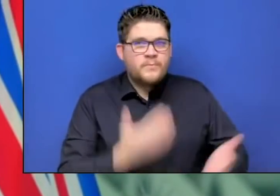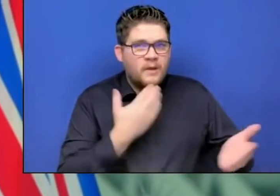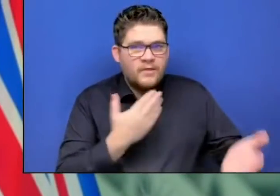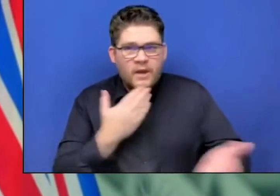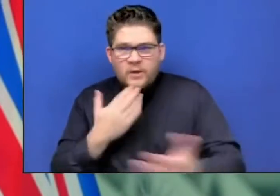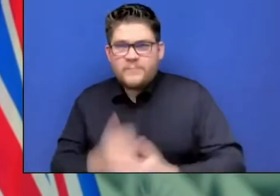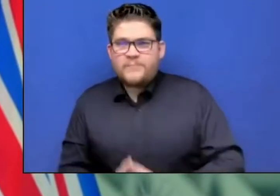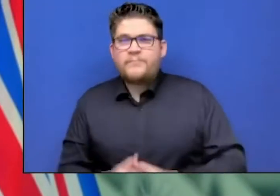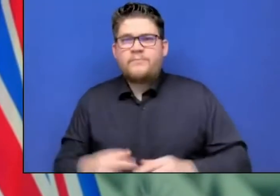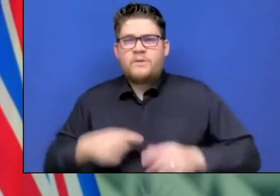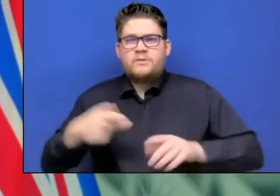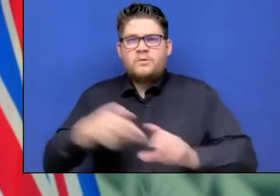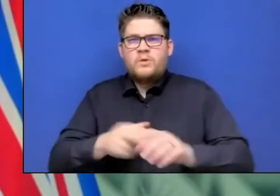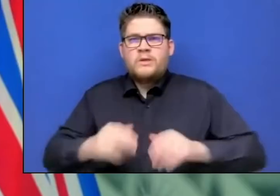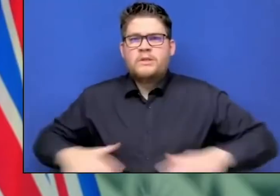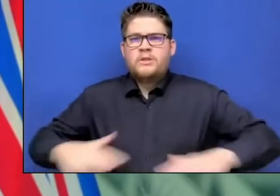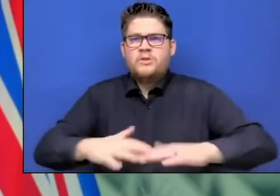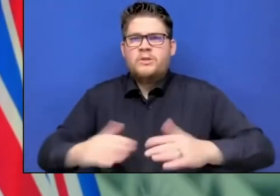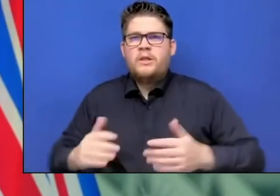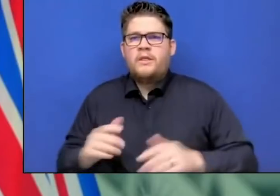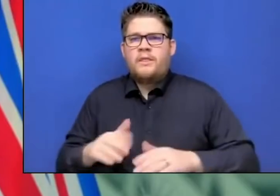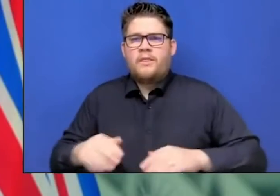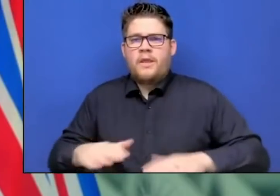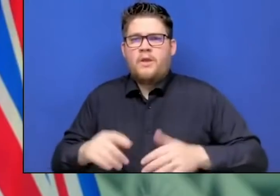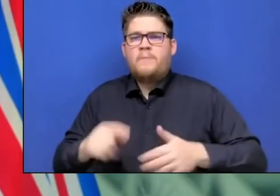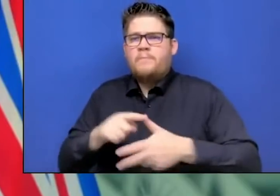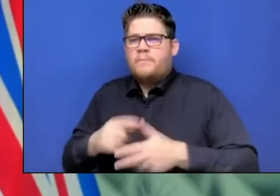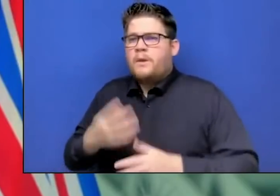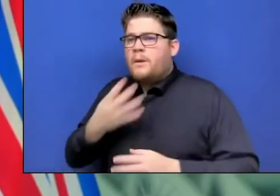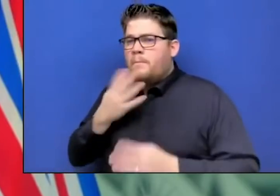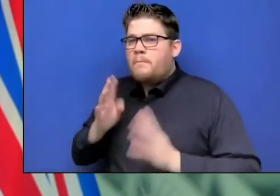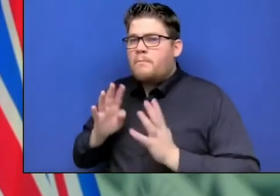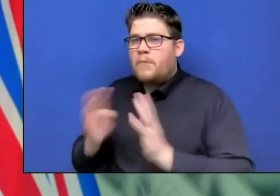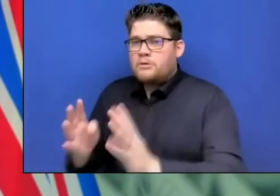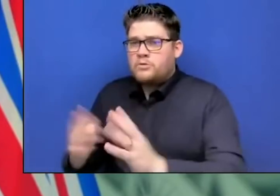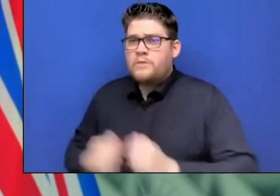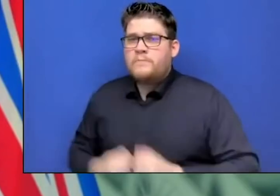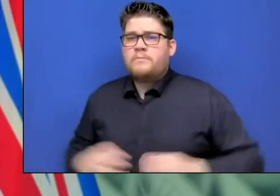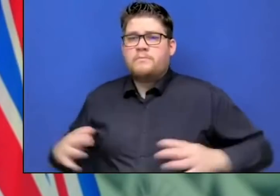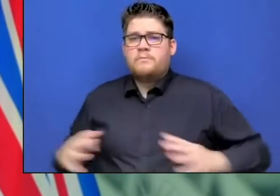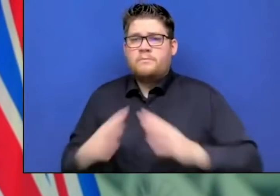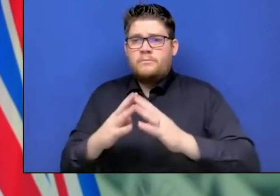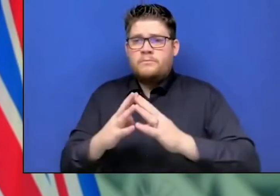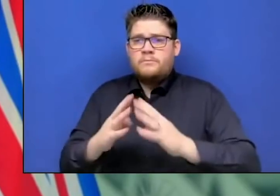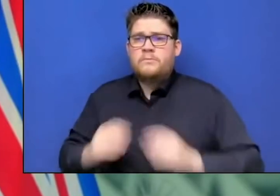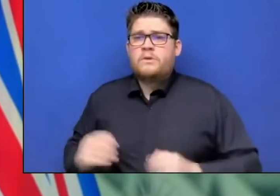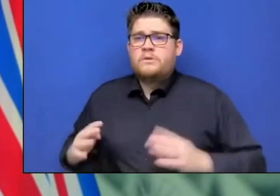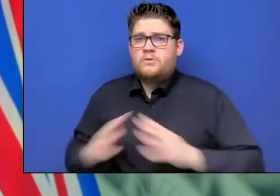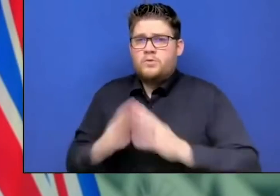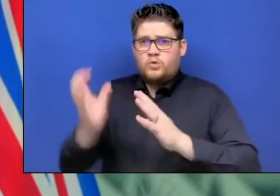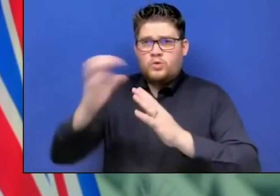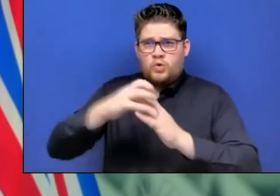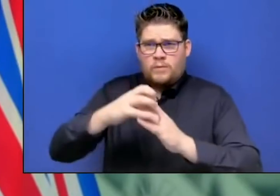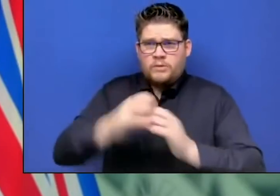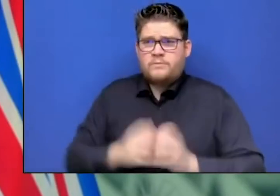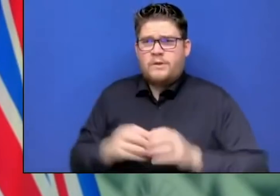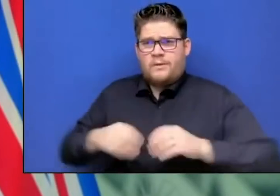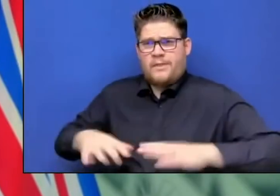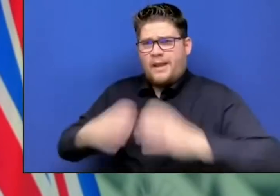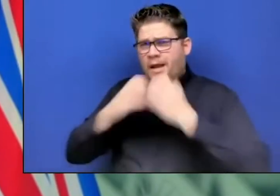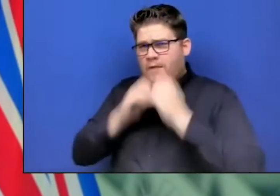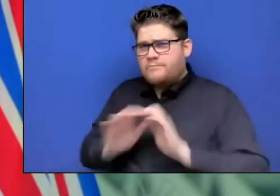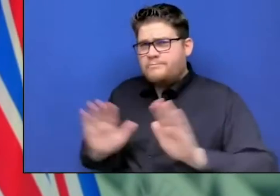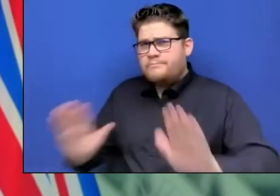the territory of the Musqueam, Squamish, and Tsleil-Waututh Nations. I'm here to provide an update on the fuel supply in the southwest region of